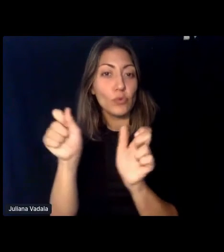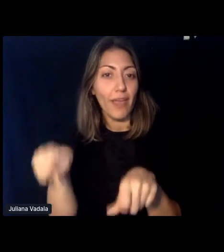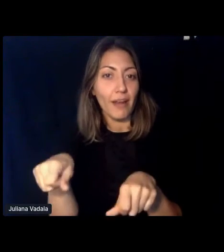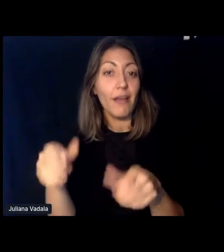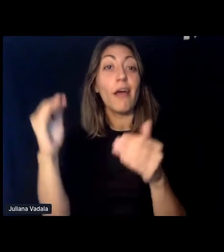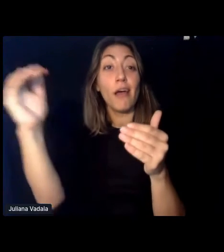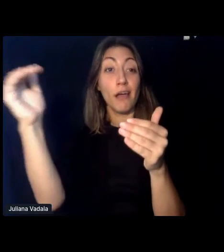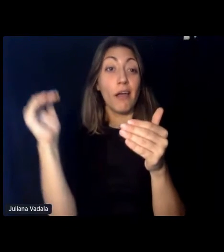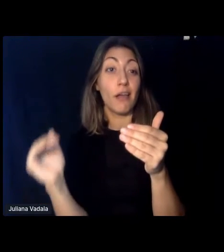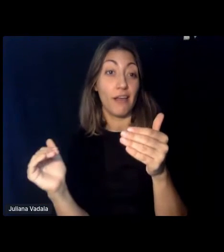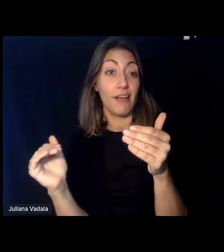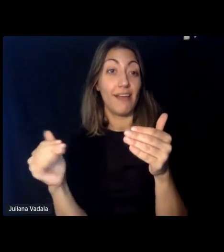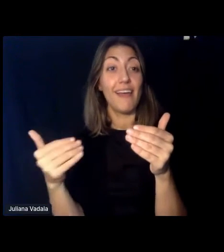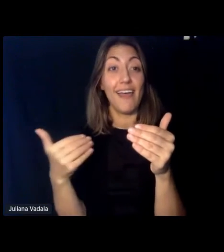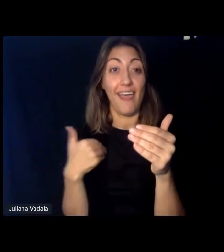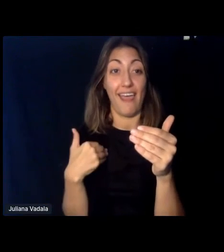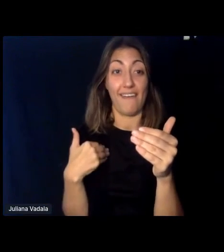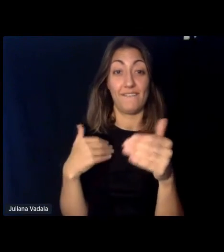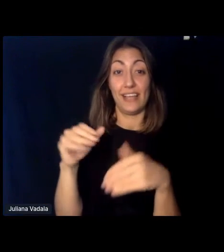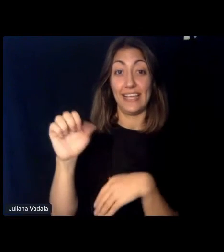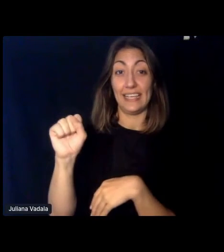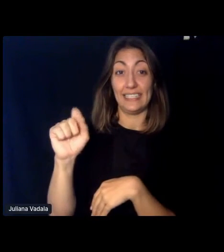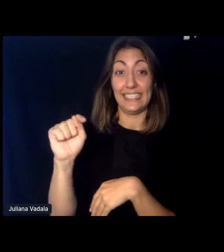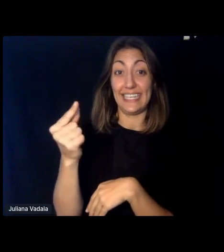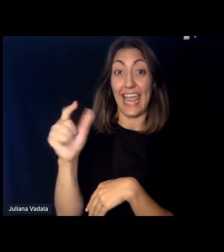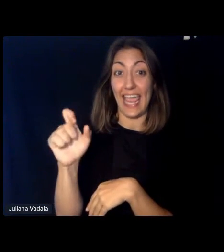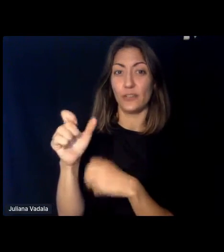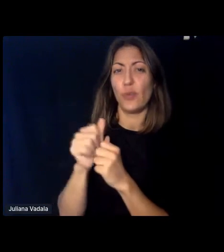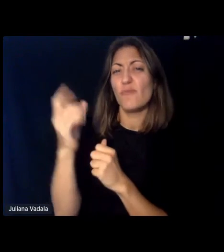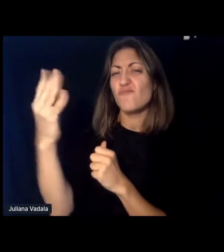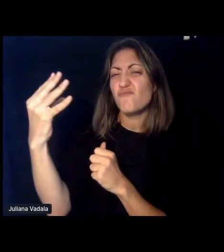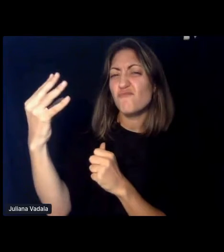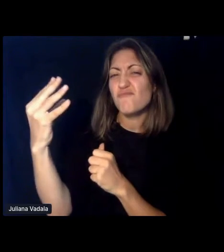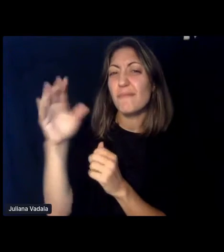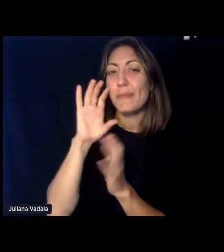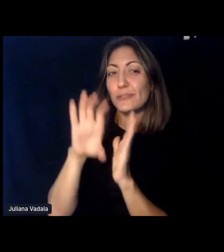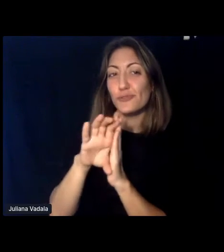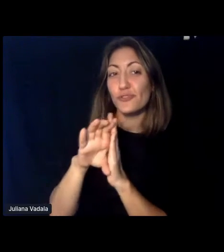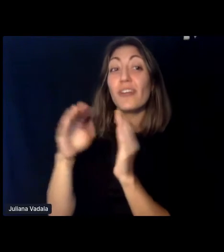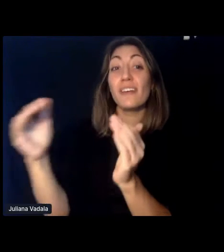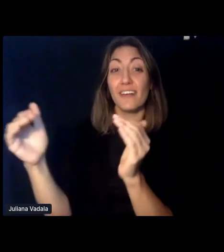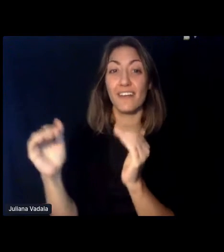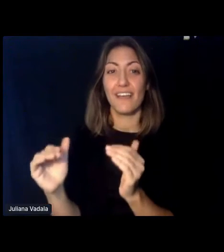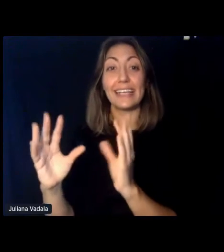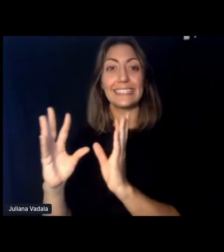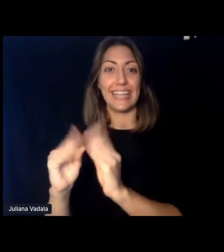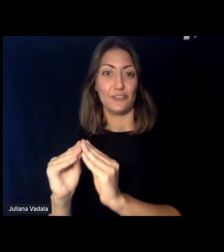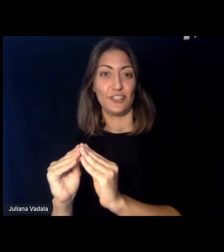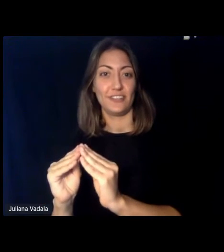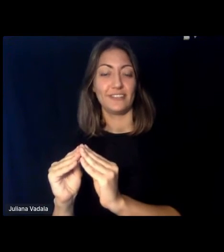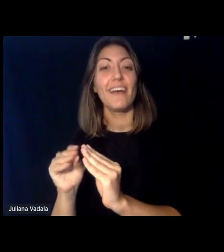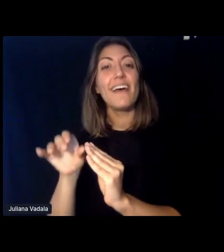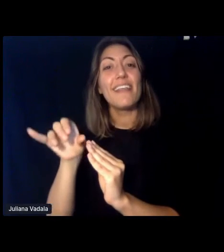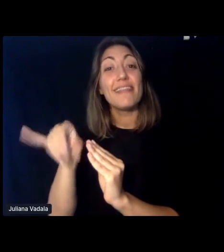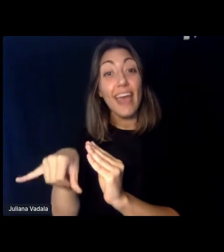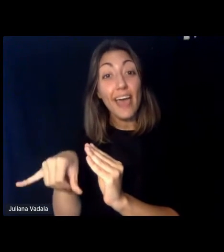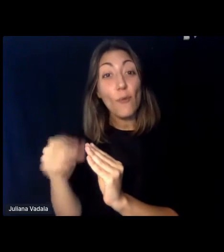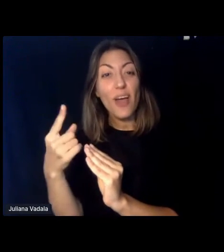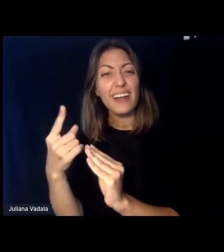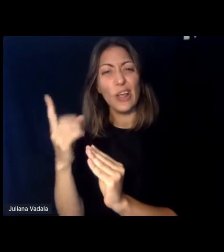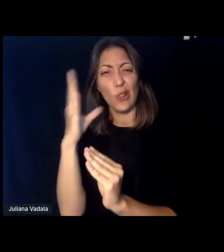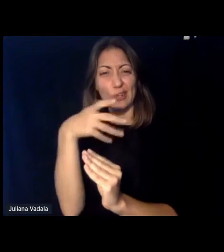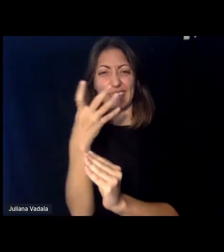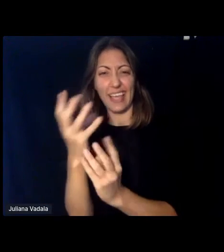called session. It almost looks like three people or maybe a crown. But that's where you'll find the tech booth and all of the